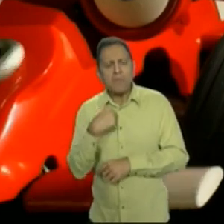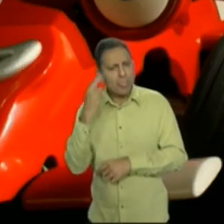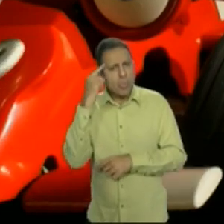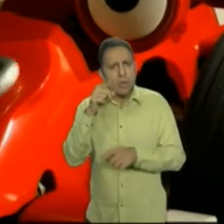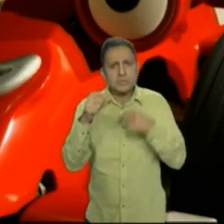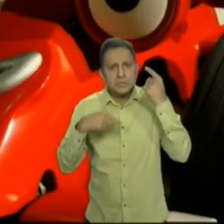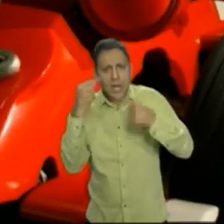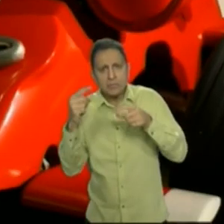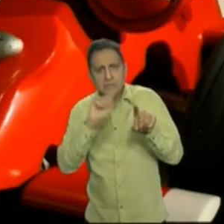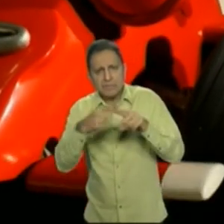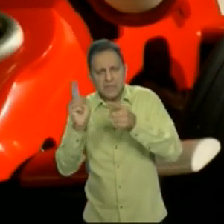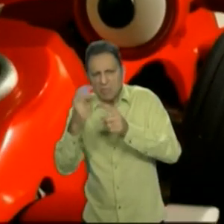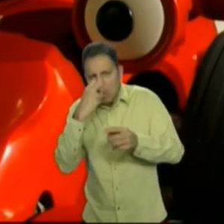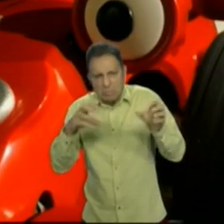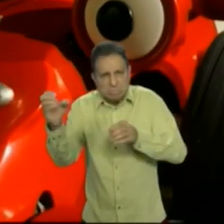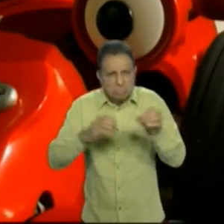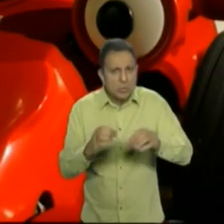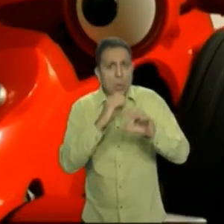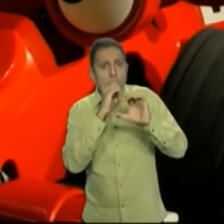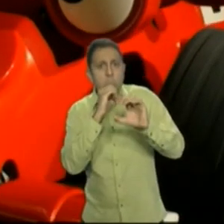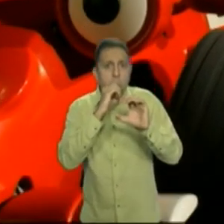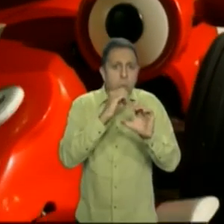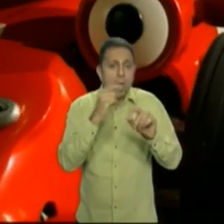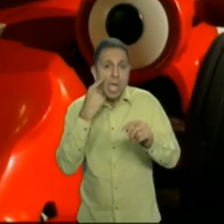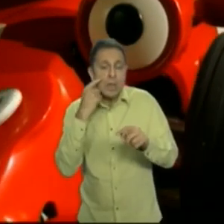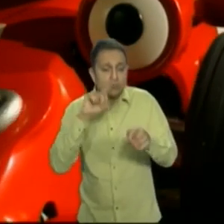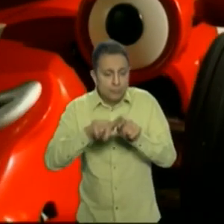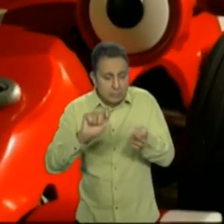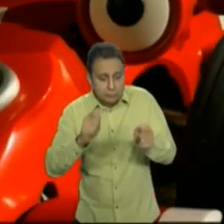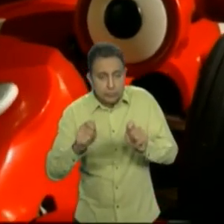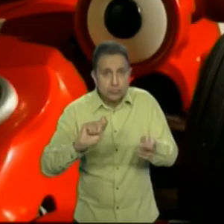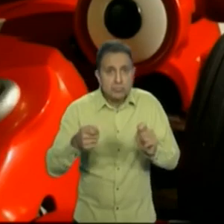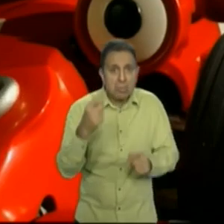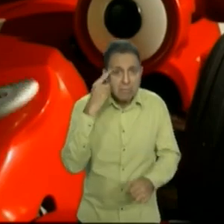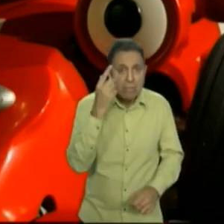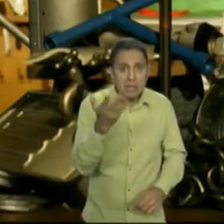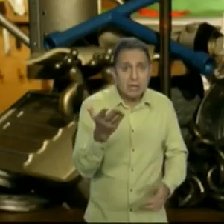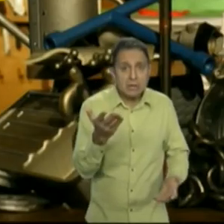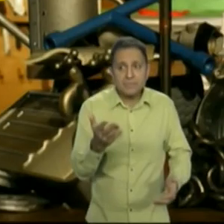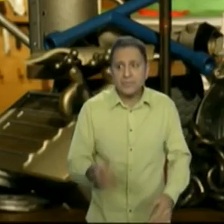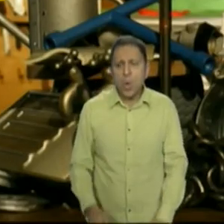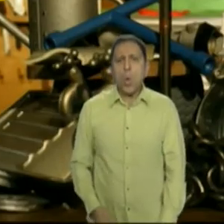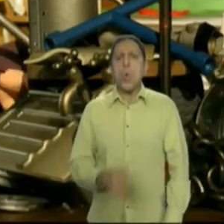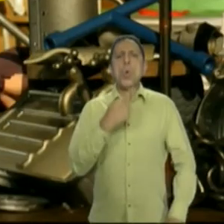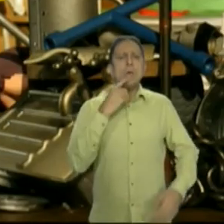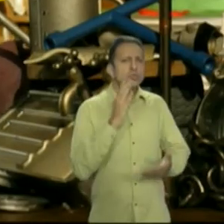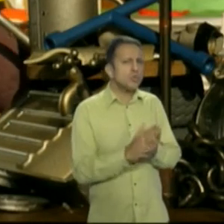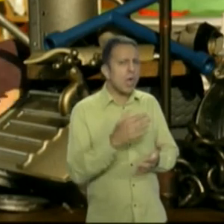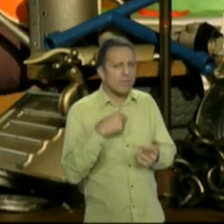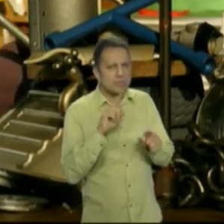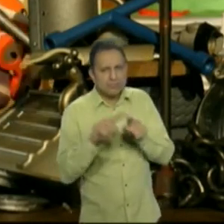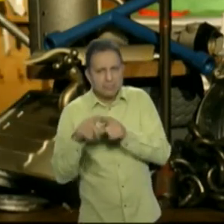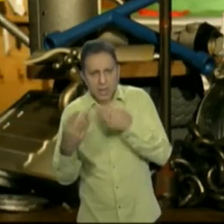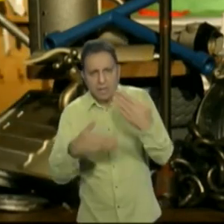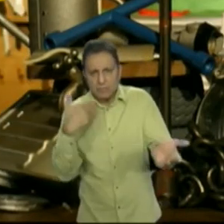of other old bits and pieces. I mean, all we have to do is make a few tweaks and changes. Oh, I'm sure I've